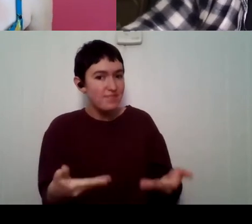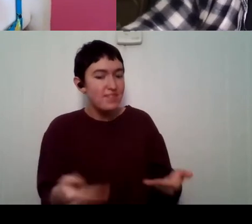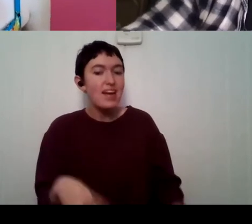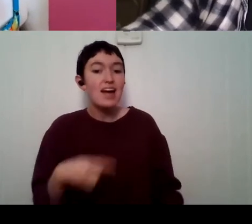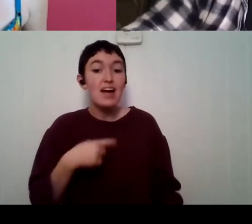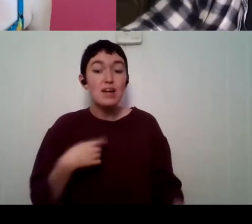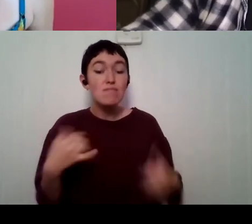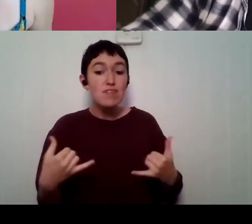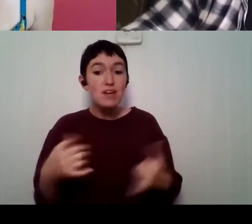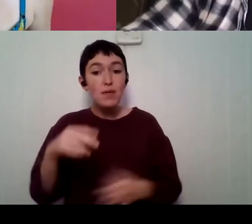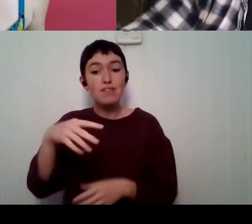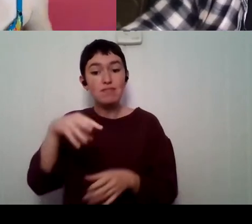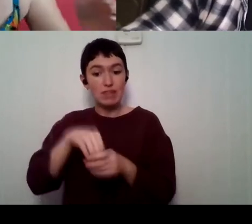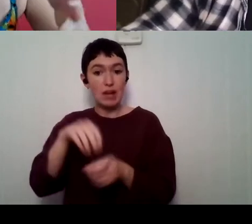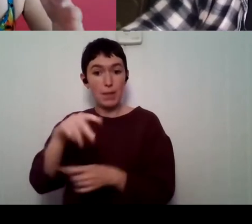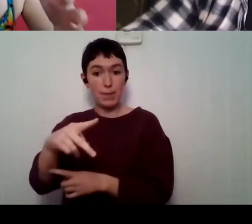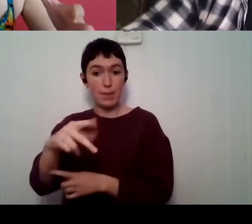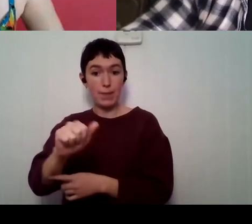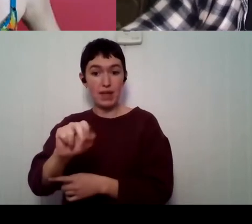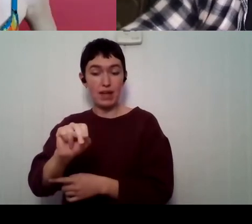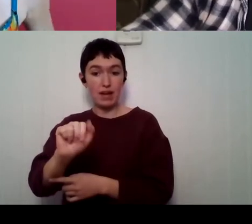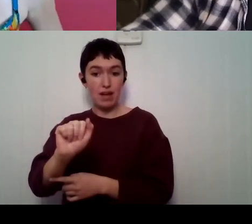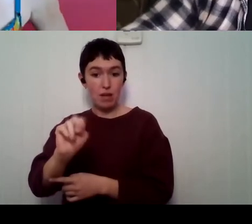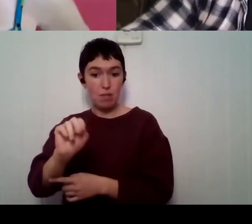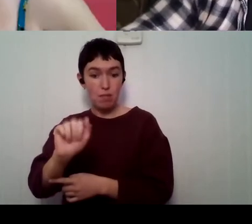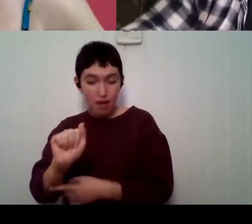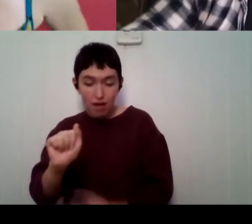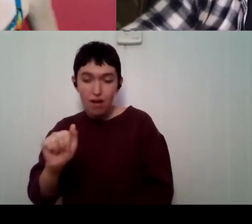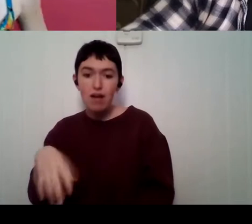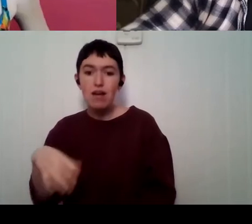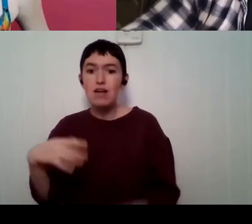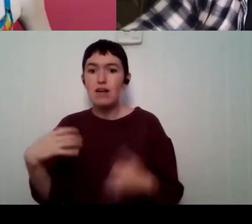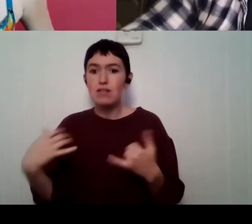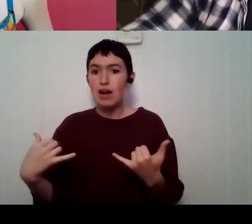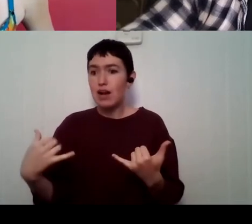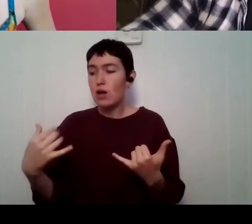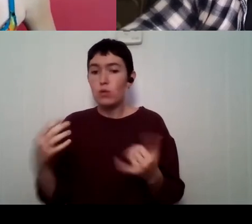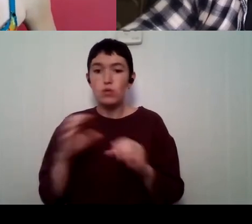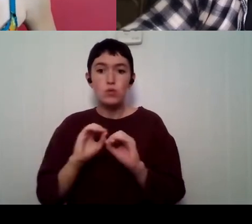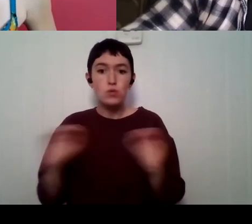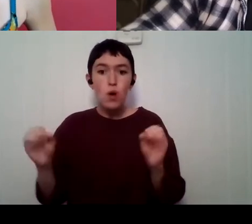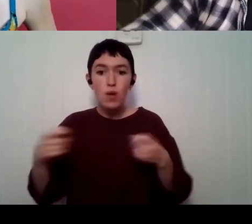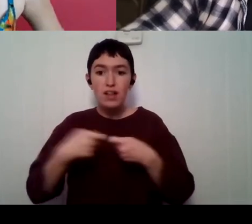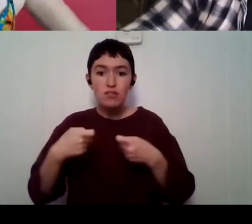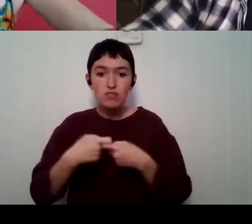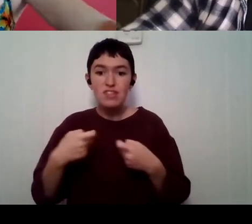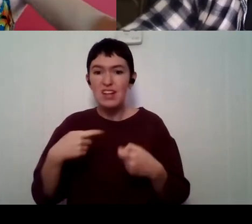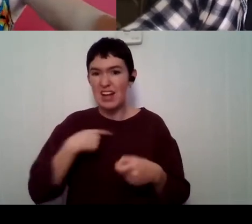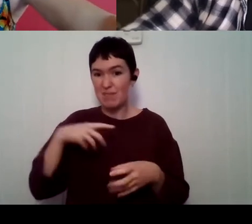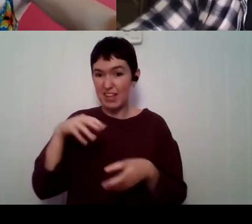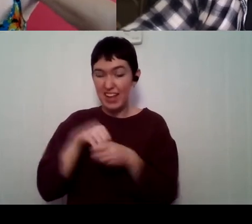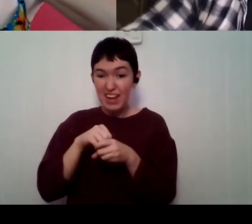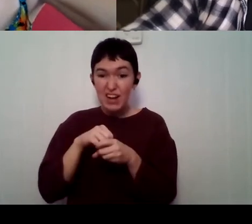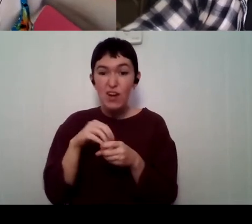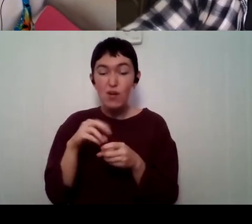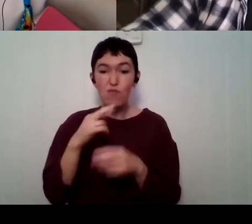and also the electricity went out in my town. So hopefully you can hear me. I'm in a restaurant. Yeah,